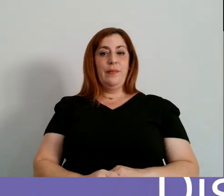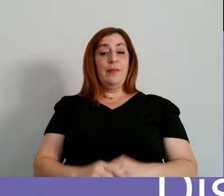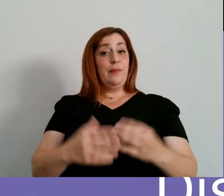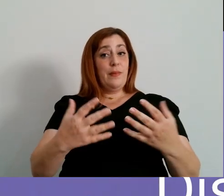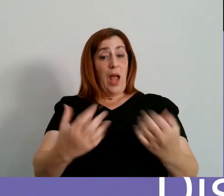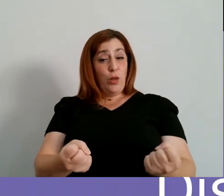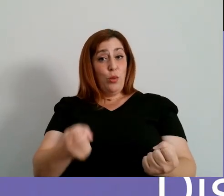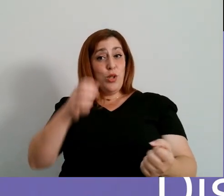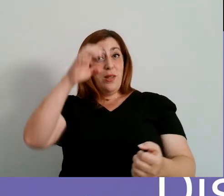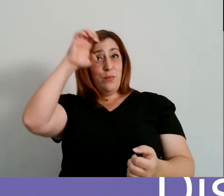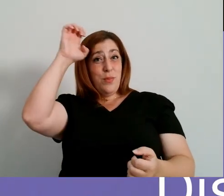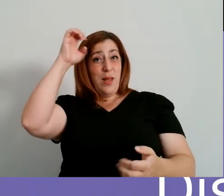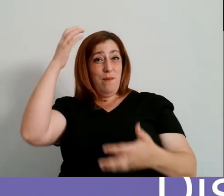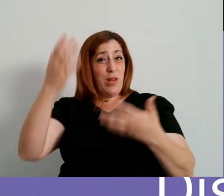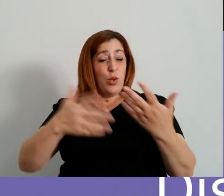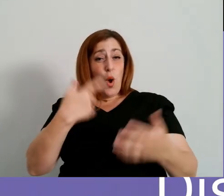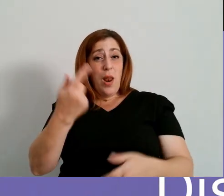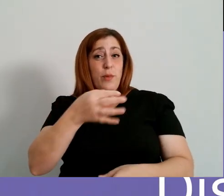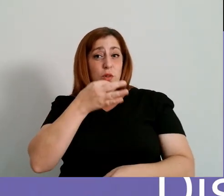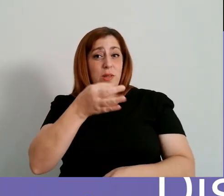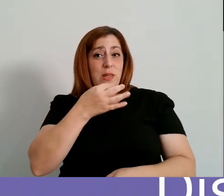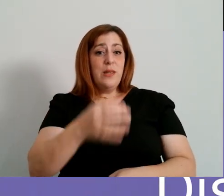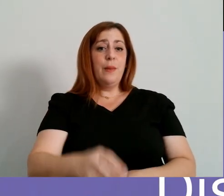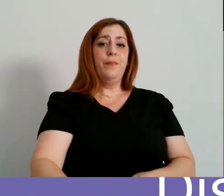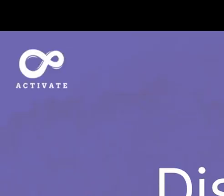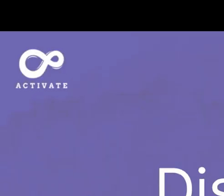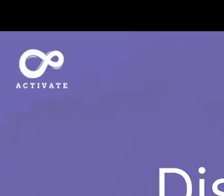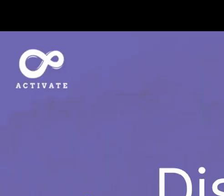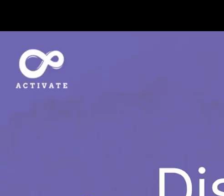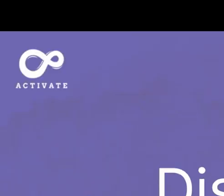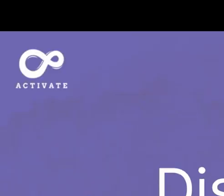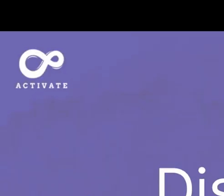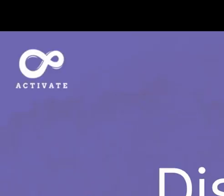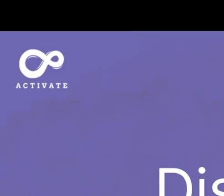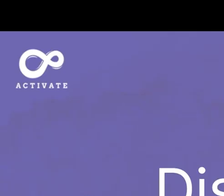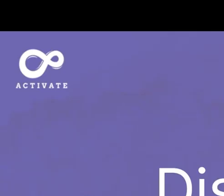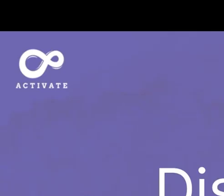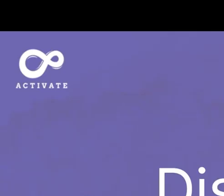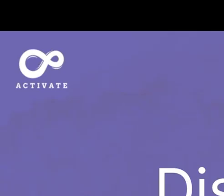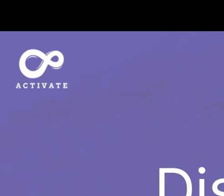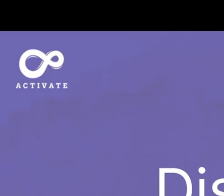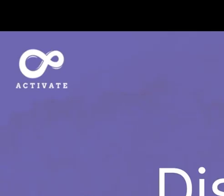Any other experiences, comments, questions?